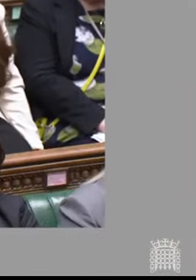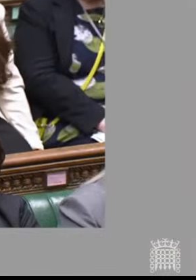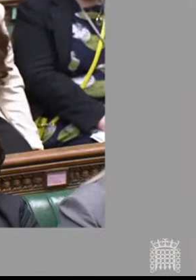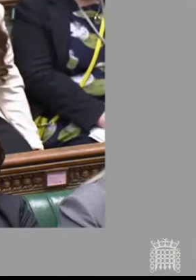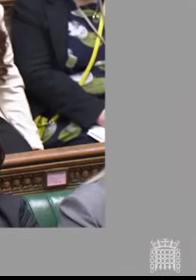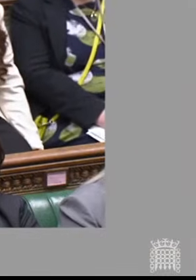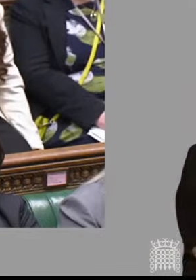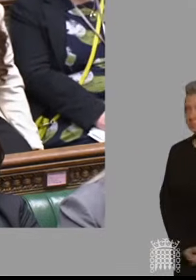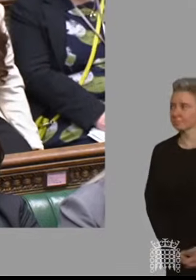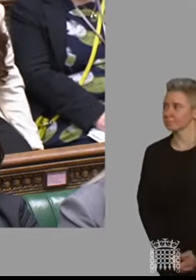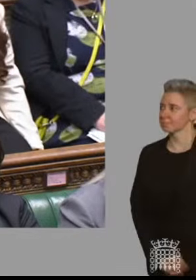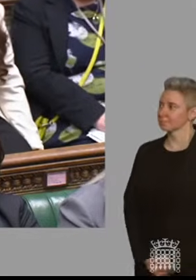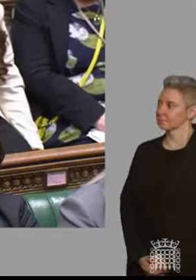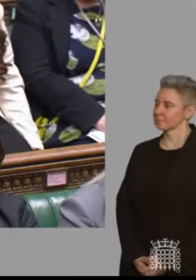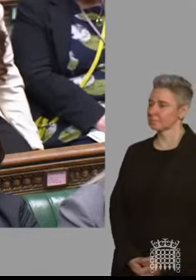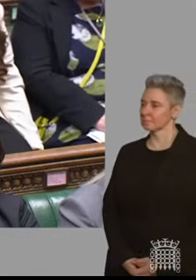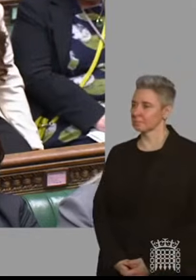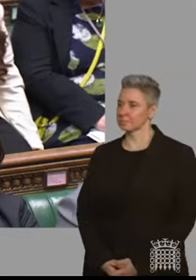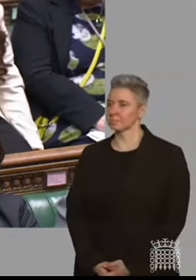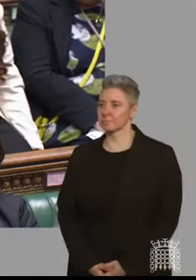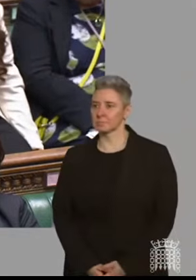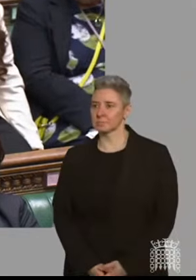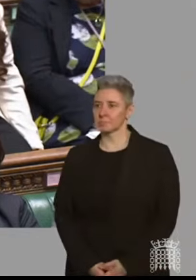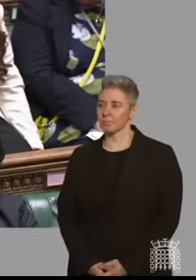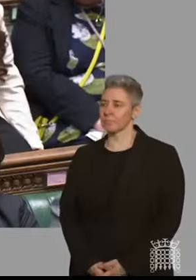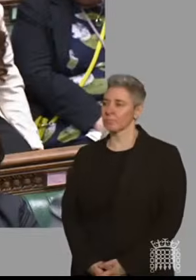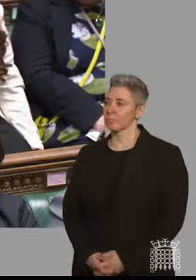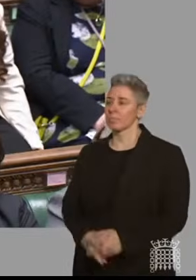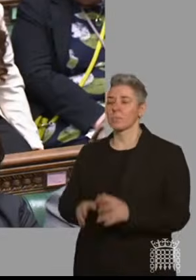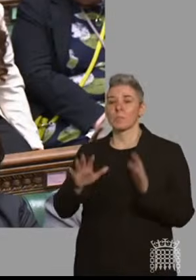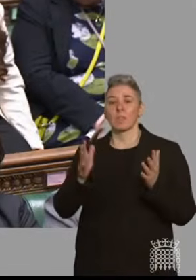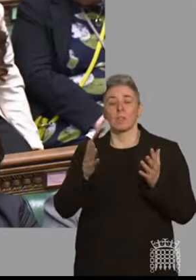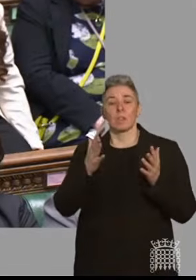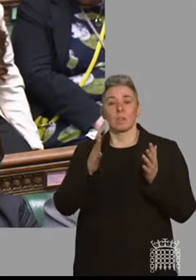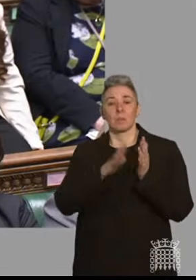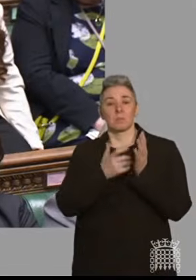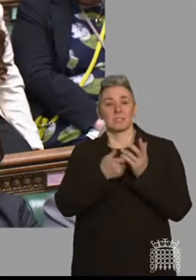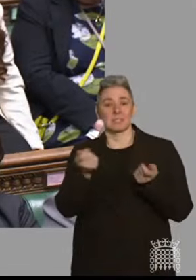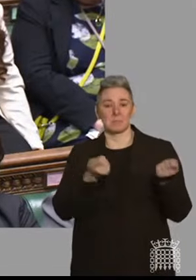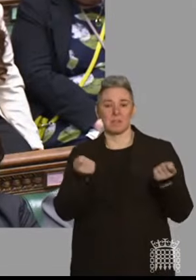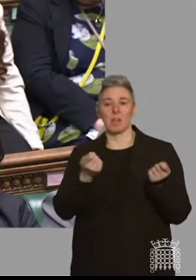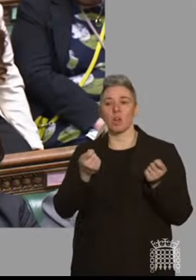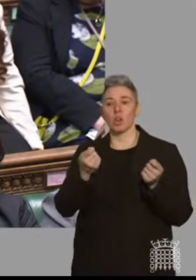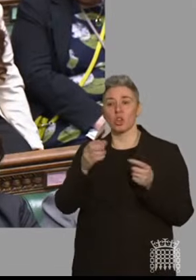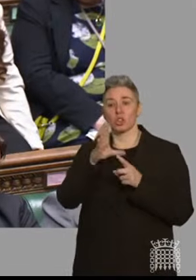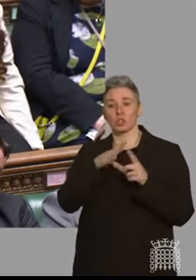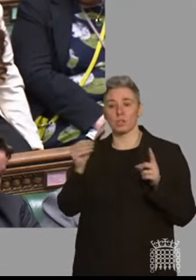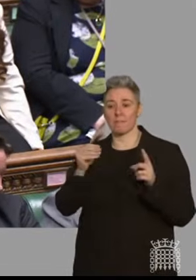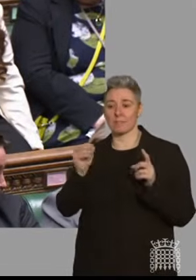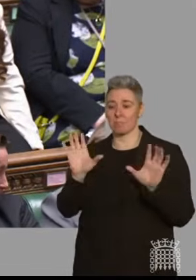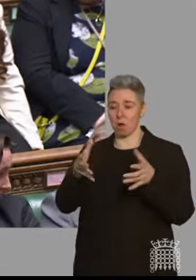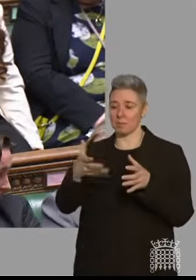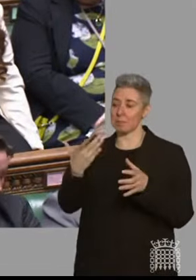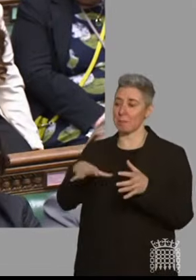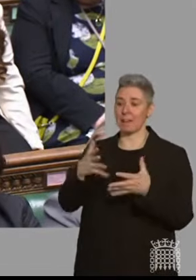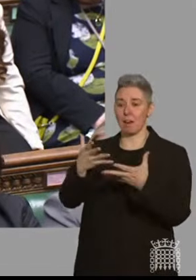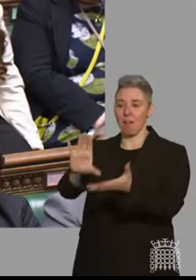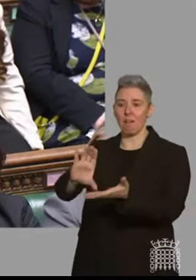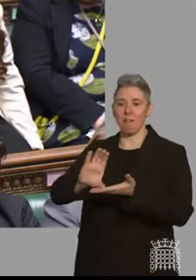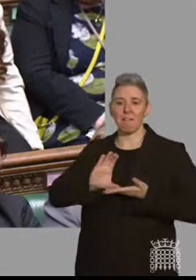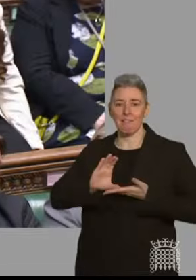a £10 million donation from an individual who has said that one of